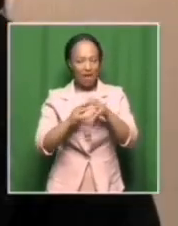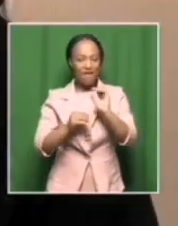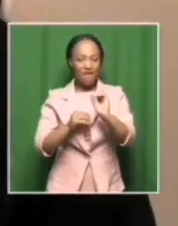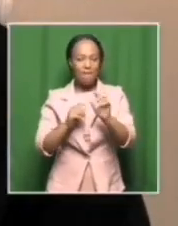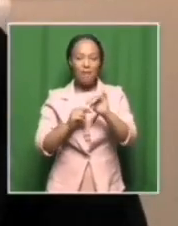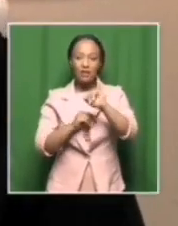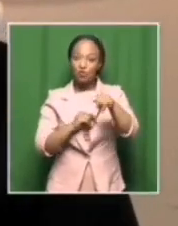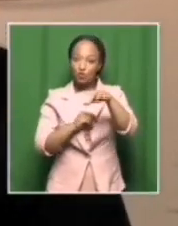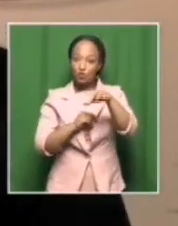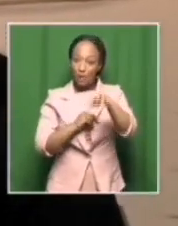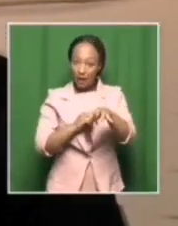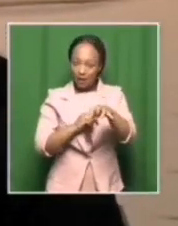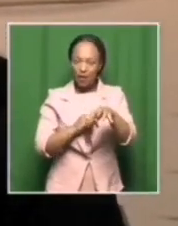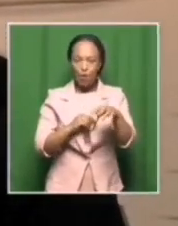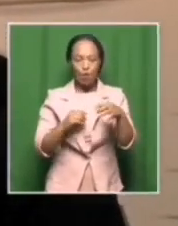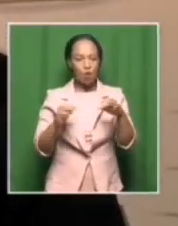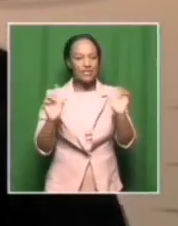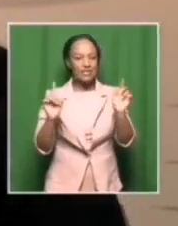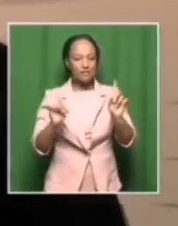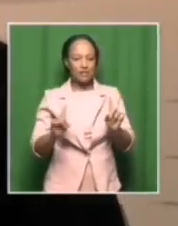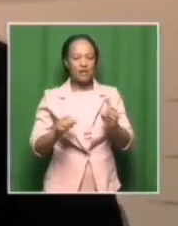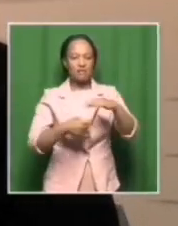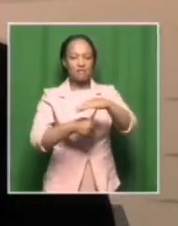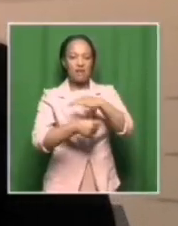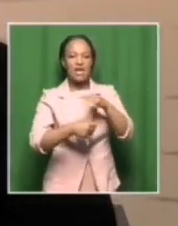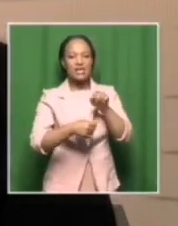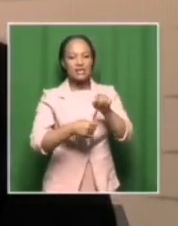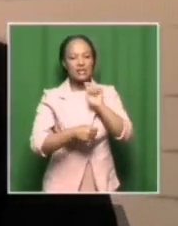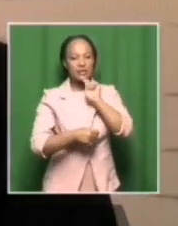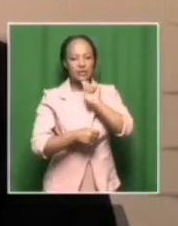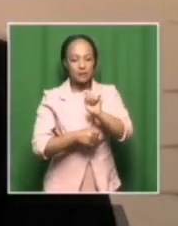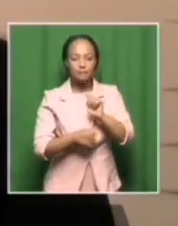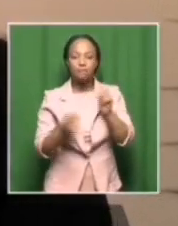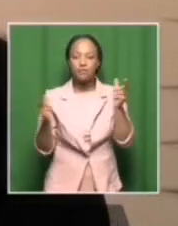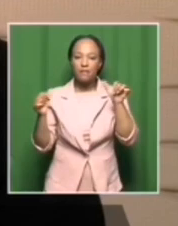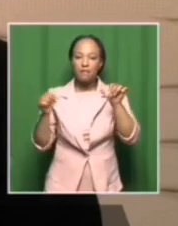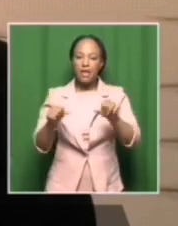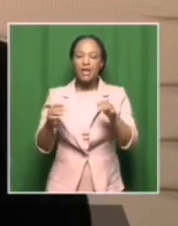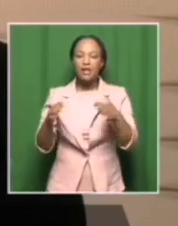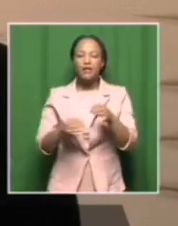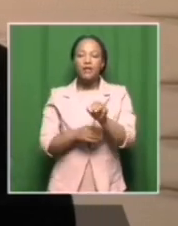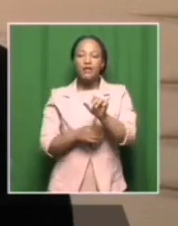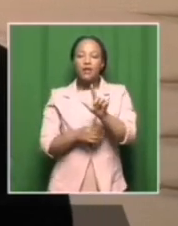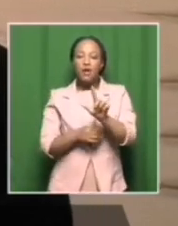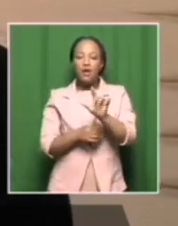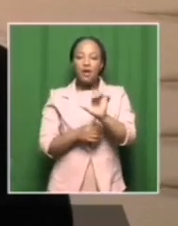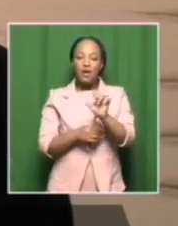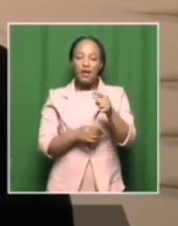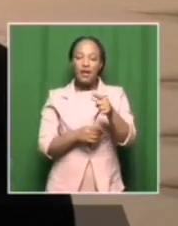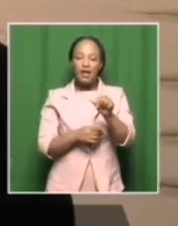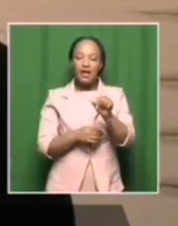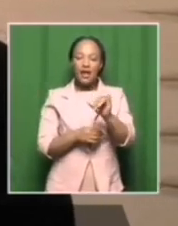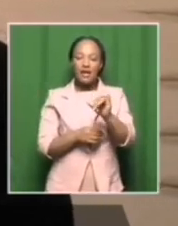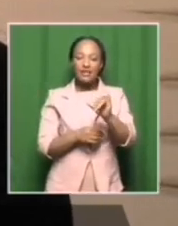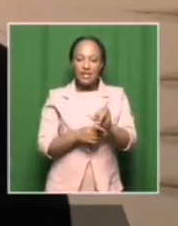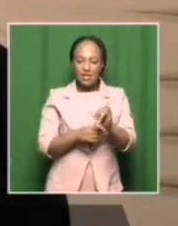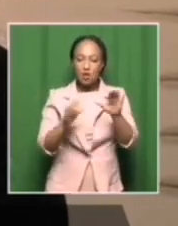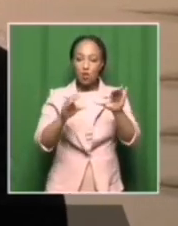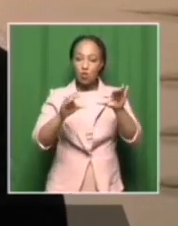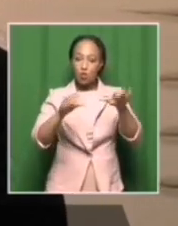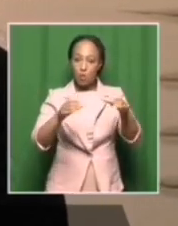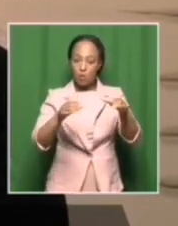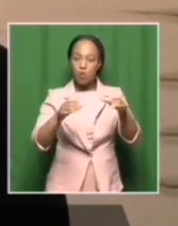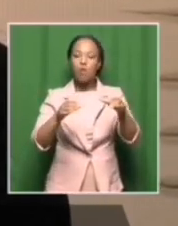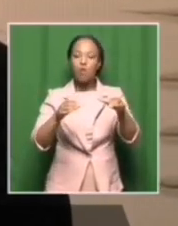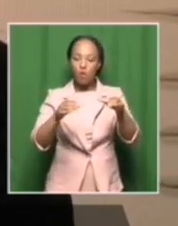very special place. It truly is. But I want to go back to the beginning of the Legacy Group, because there's so much more to it than just the hotels. And that's what I